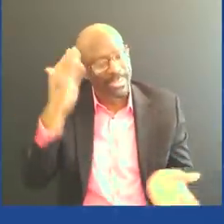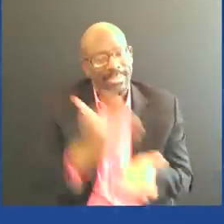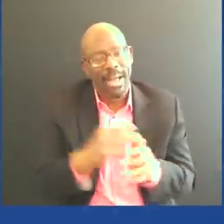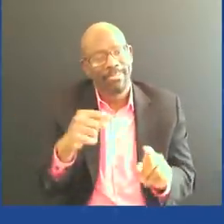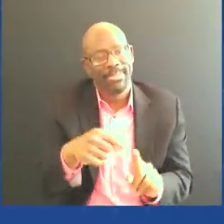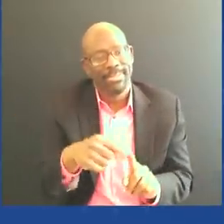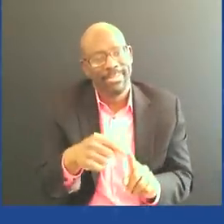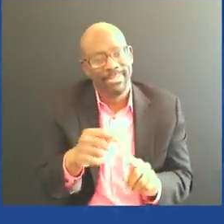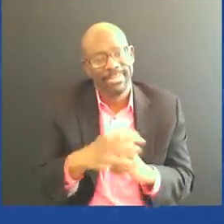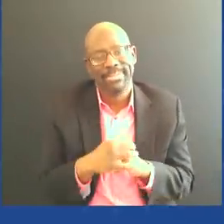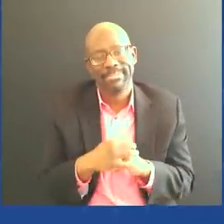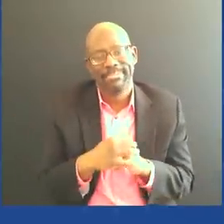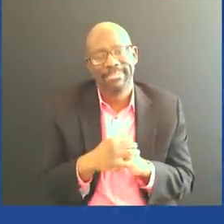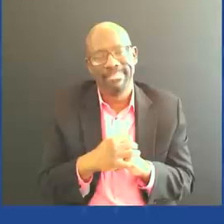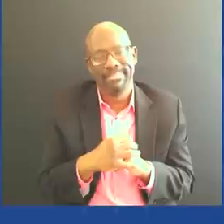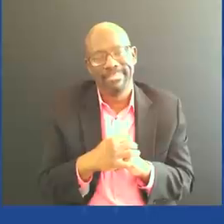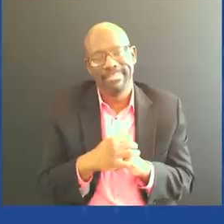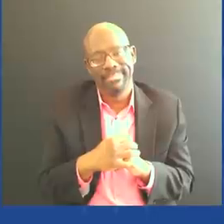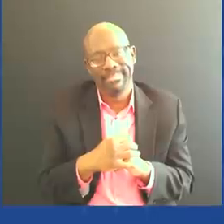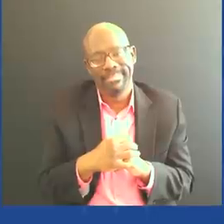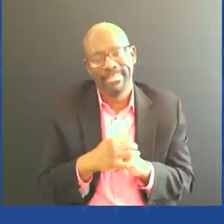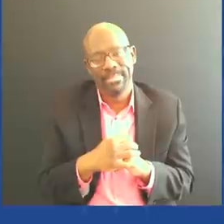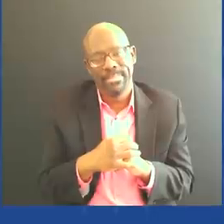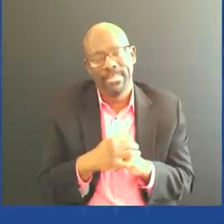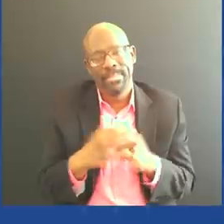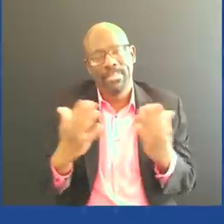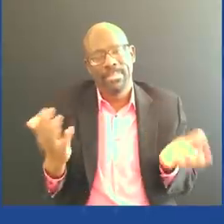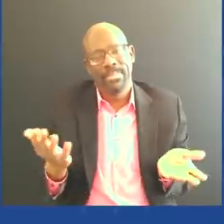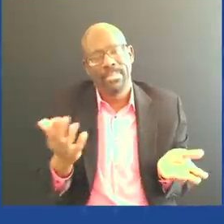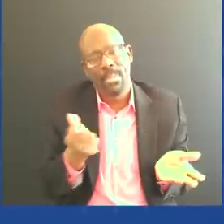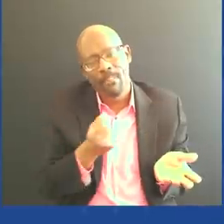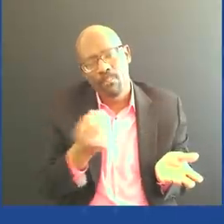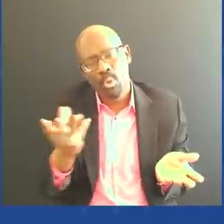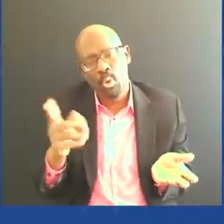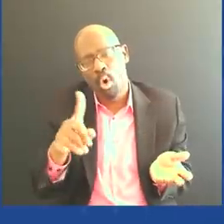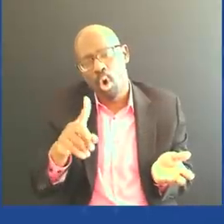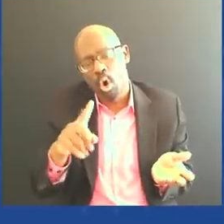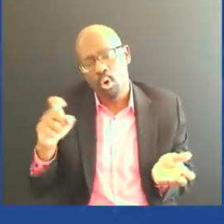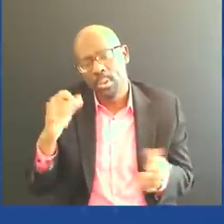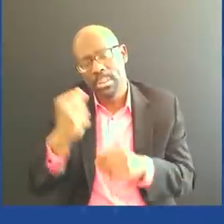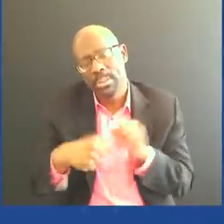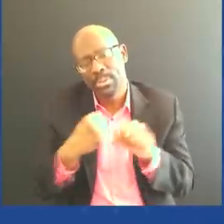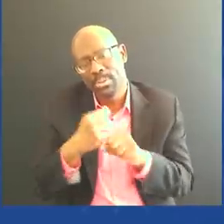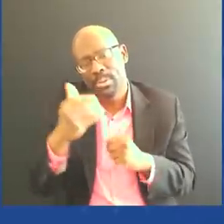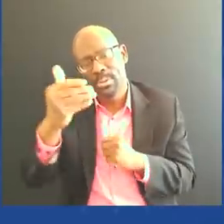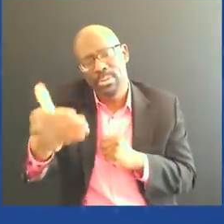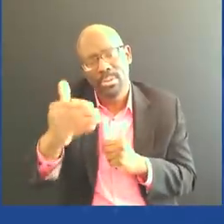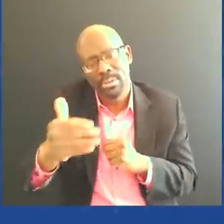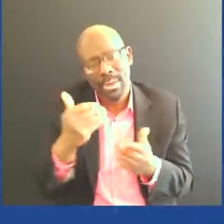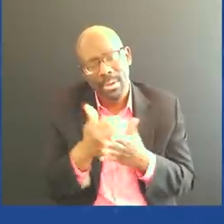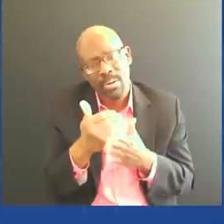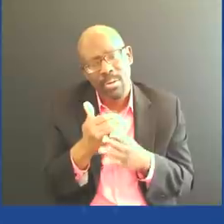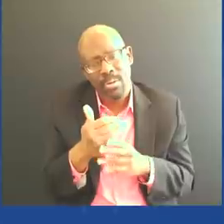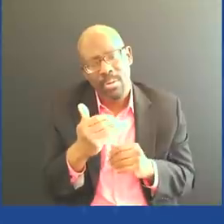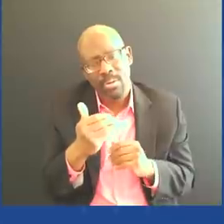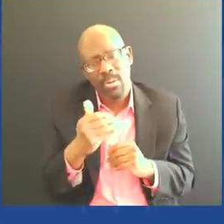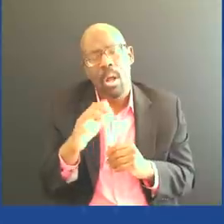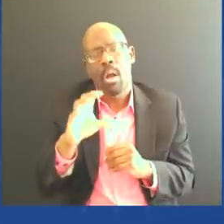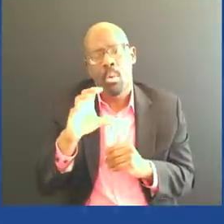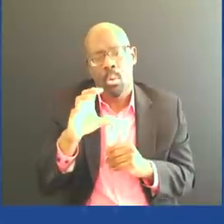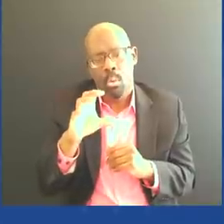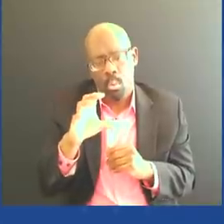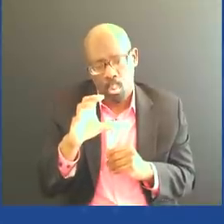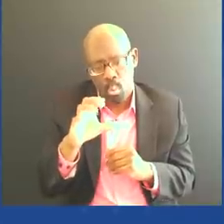A few hundred years later, further up the Christina River, 10,000 shipbuilders, mostly women, would build many of the